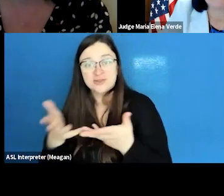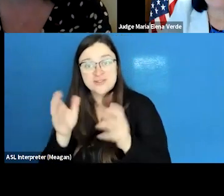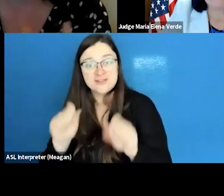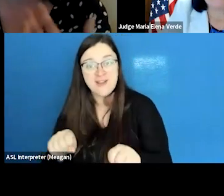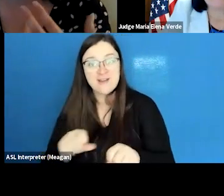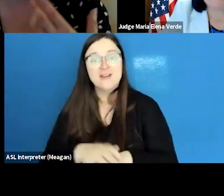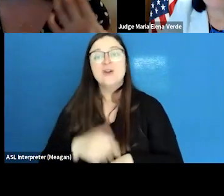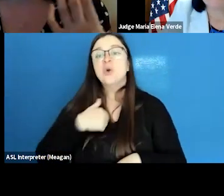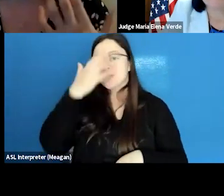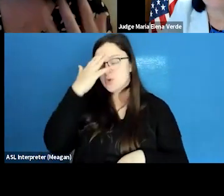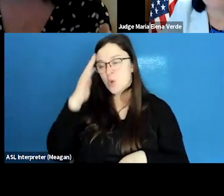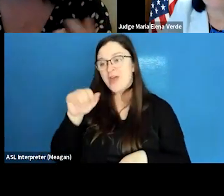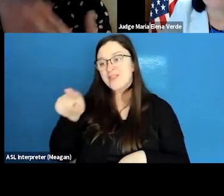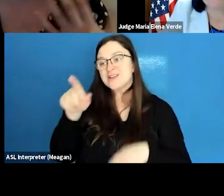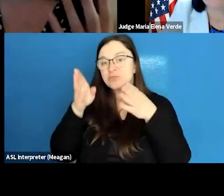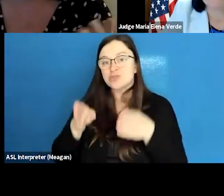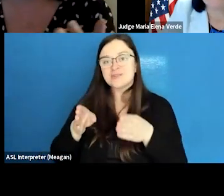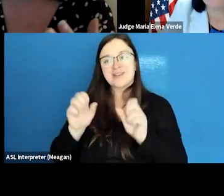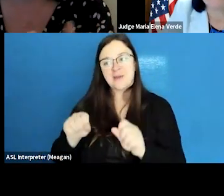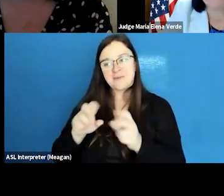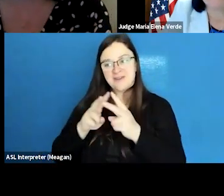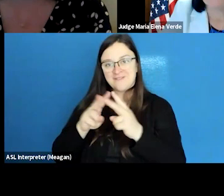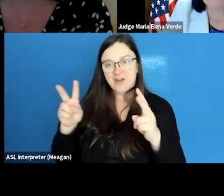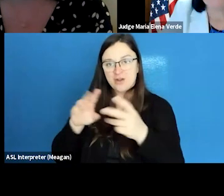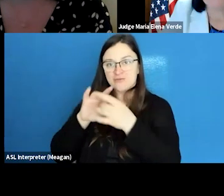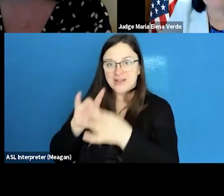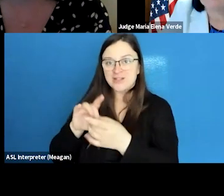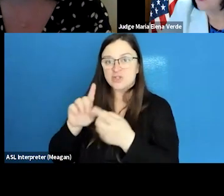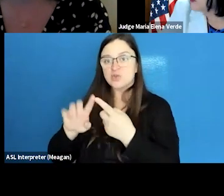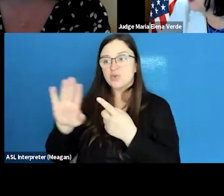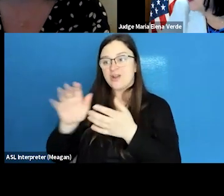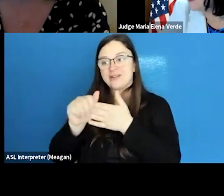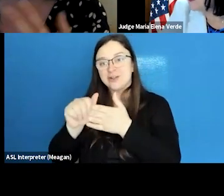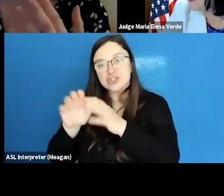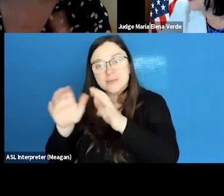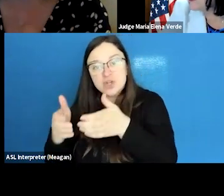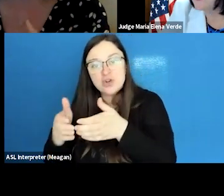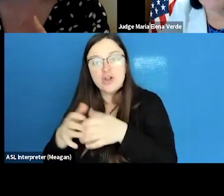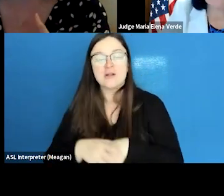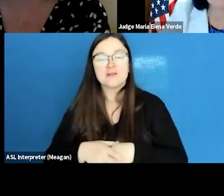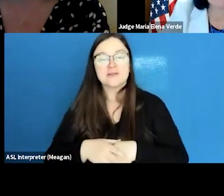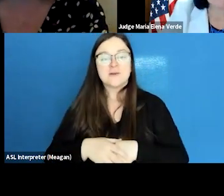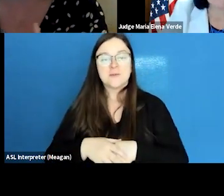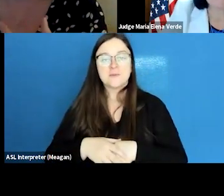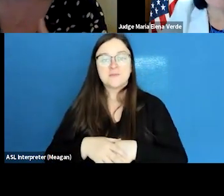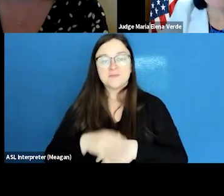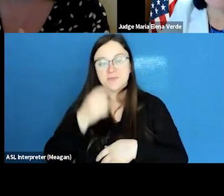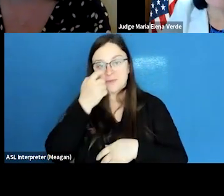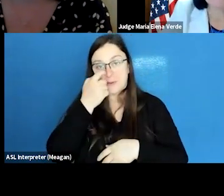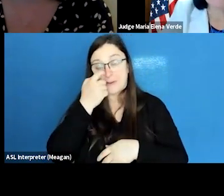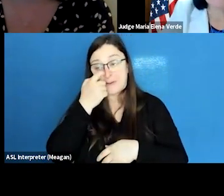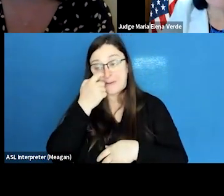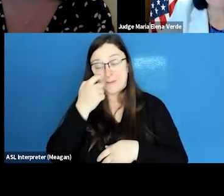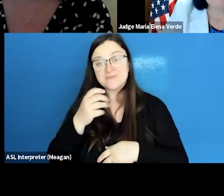might be very uniquely tied in with different leadership circles from their tribal nation, and are there resources in